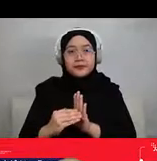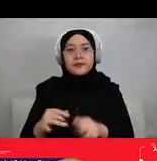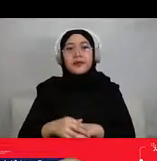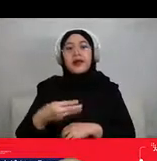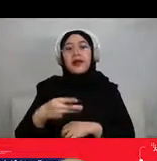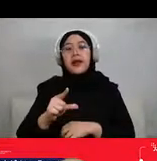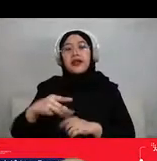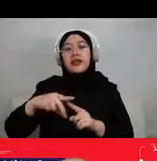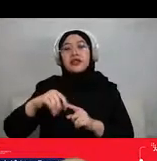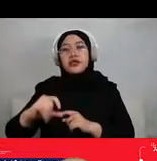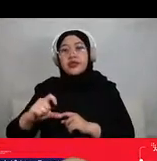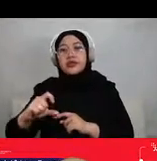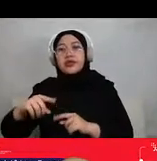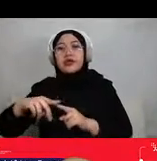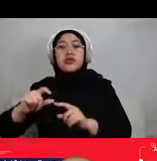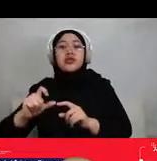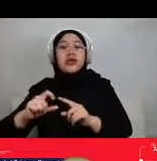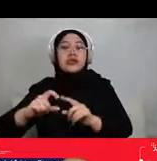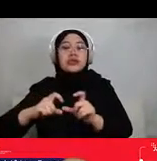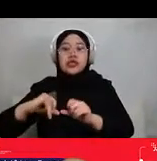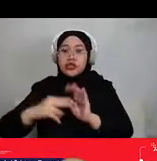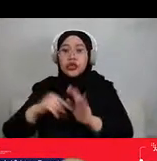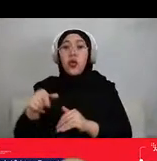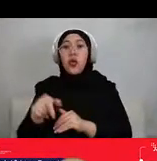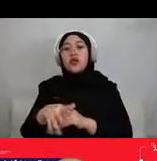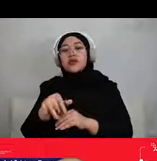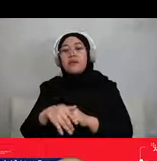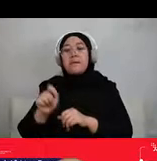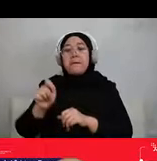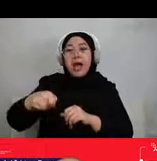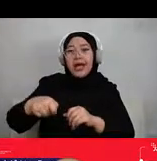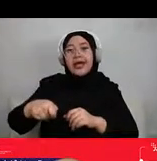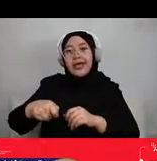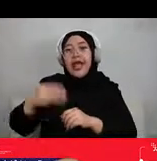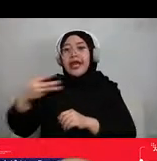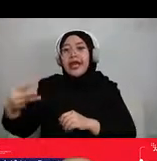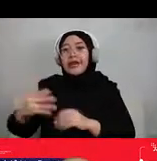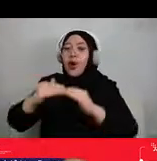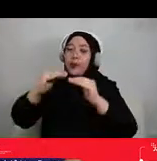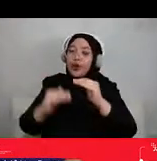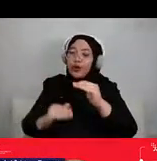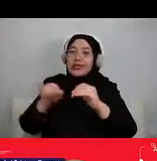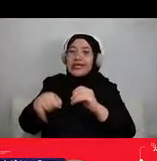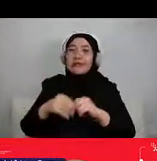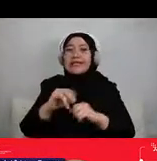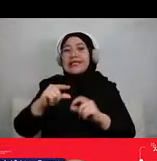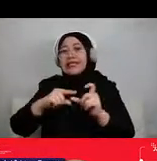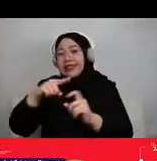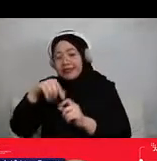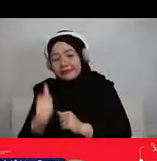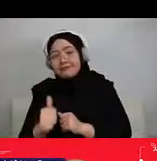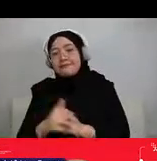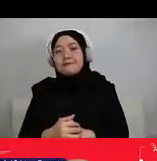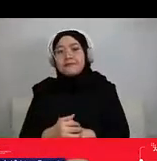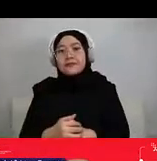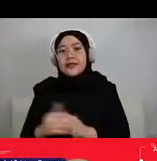The battery electric bus being the lowest in terms of the energy consumption on board. And then we have the